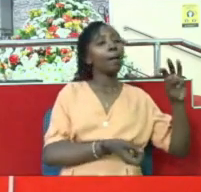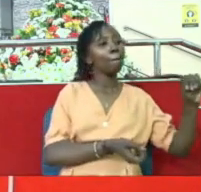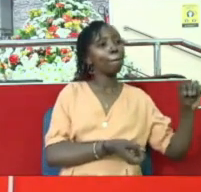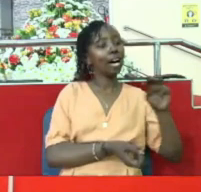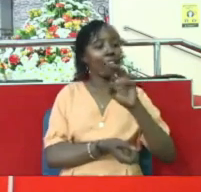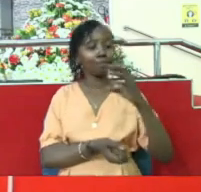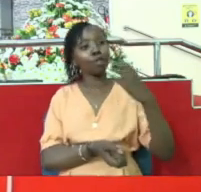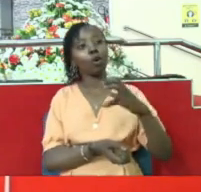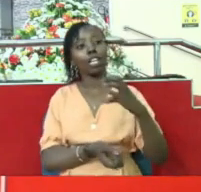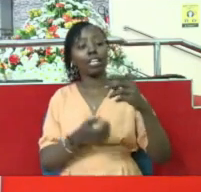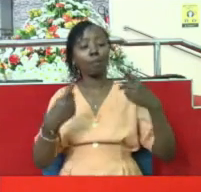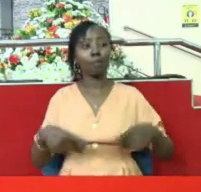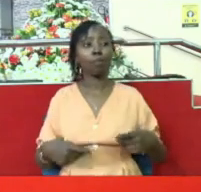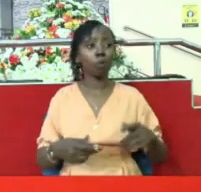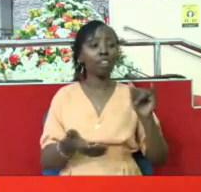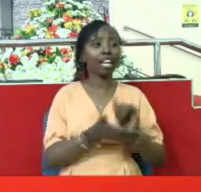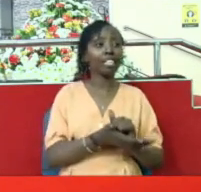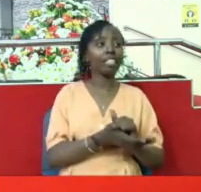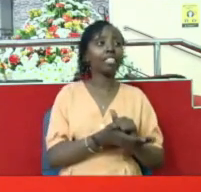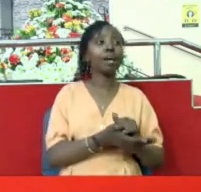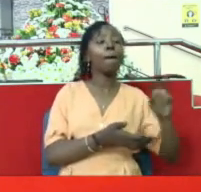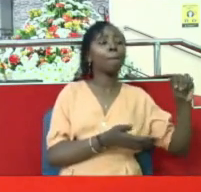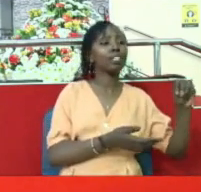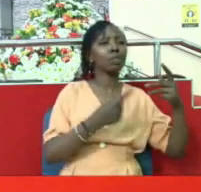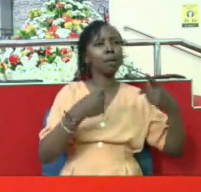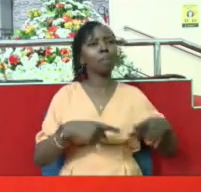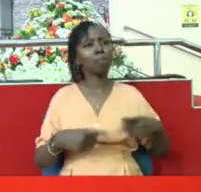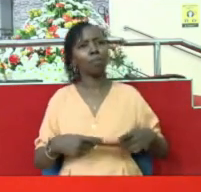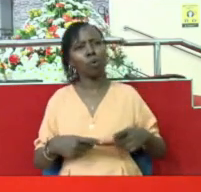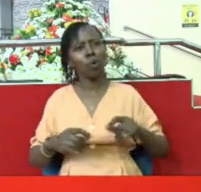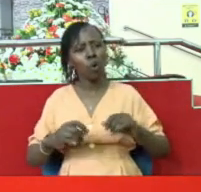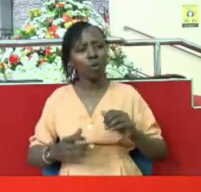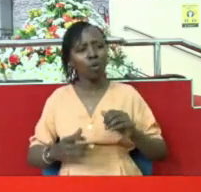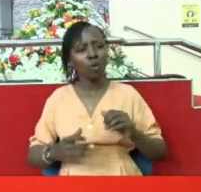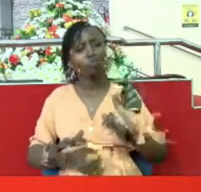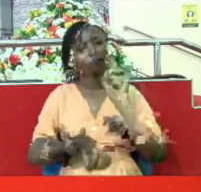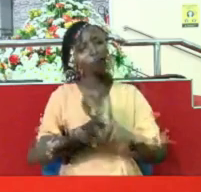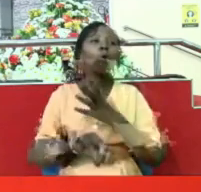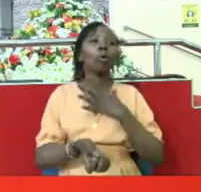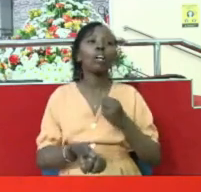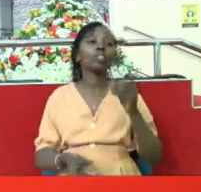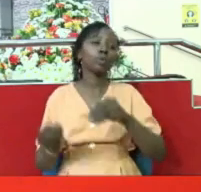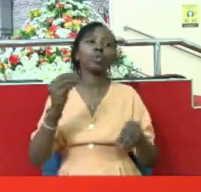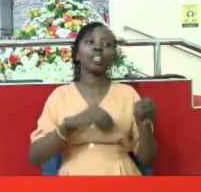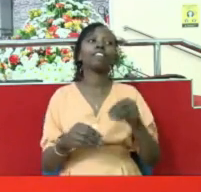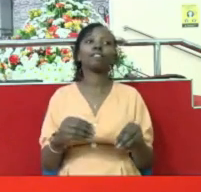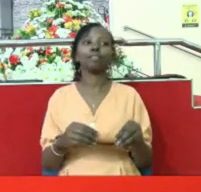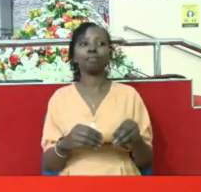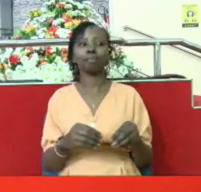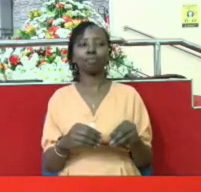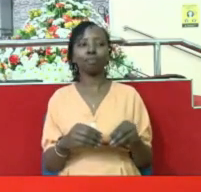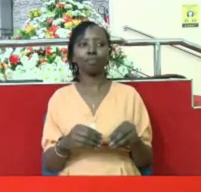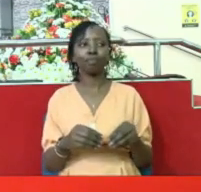ina ulizwa. Hawakuwa wakiombwa. Walipe kama wa Korintho. They were the ones who were asking. By the way, tumesikia kuna